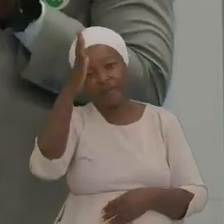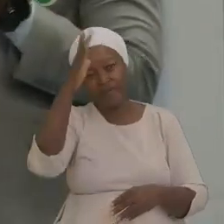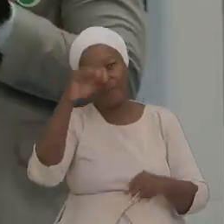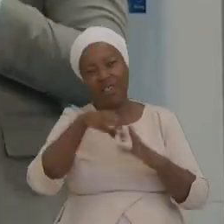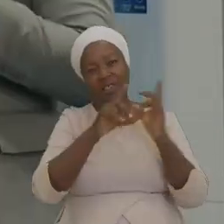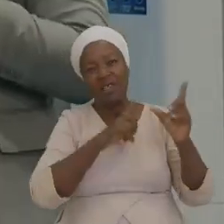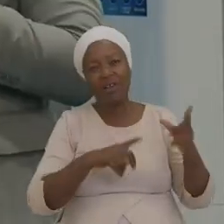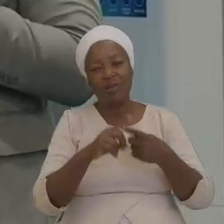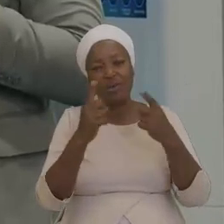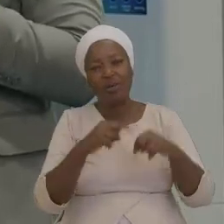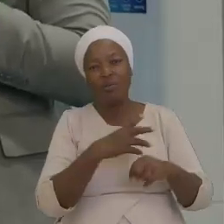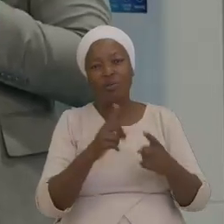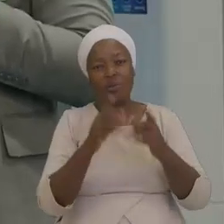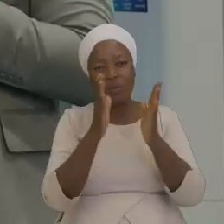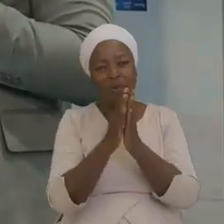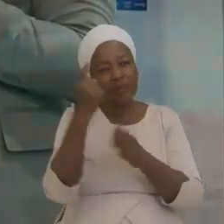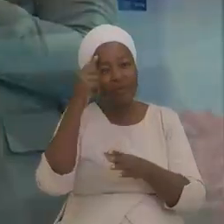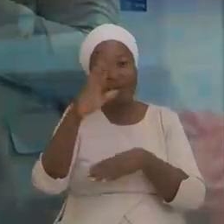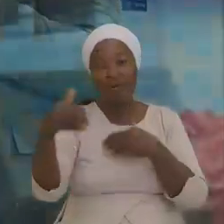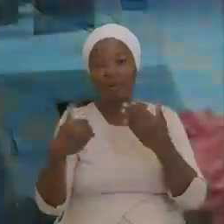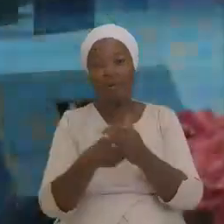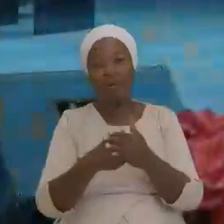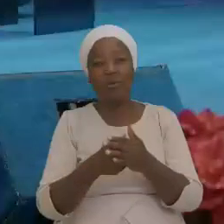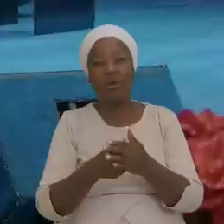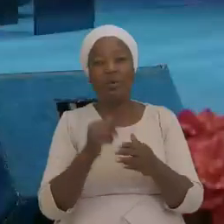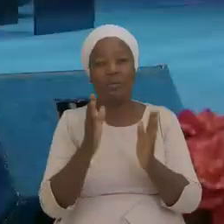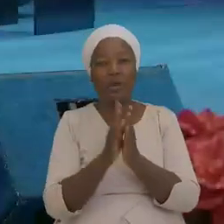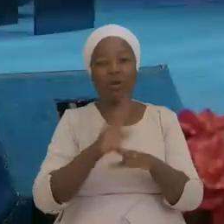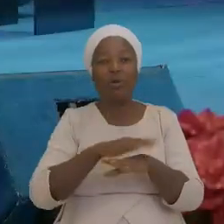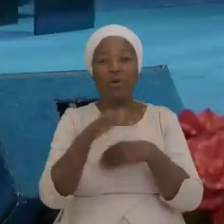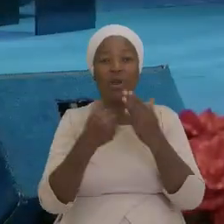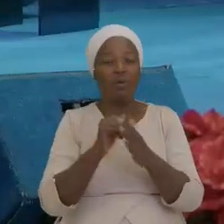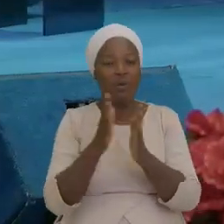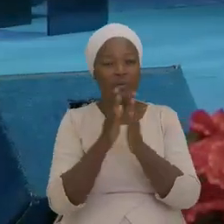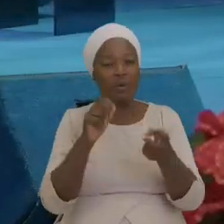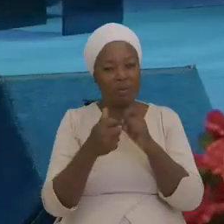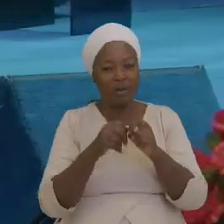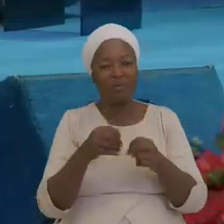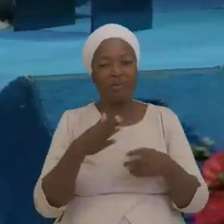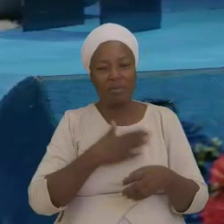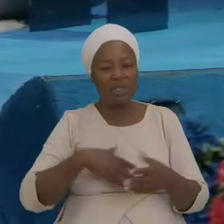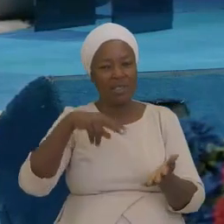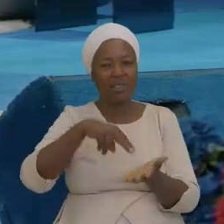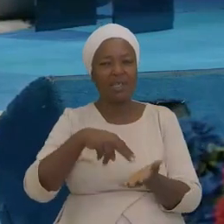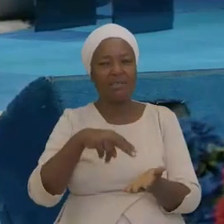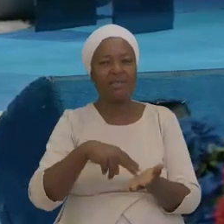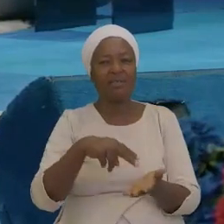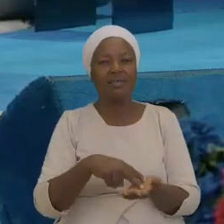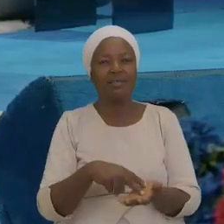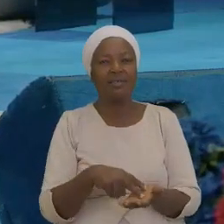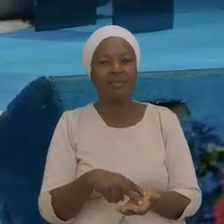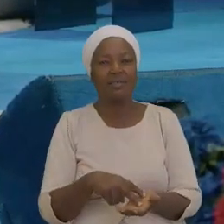to pray for our problems. Let everybody be on their feet.